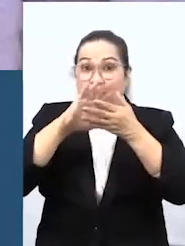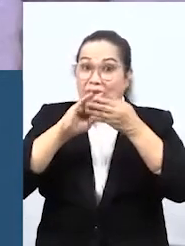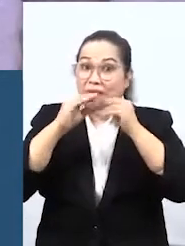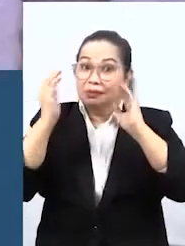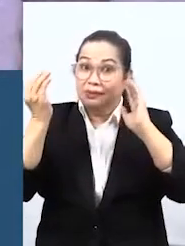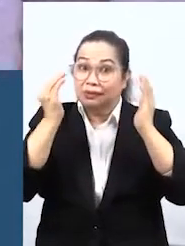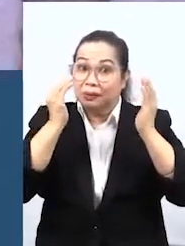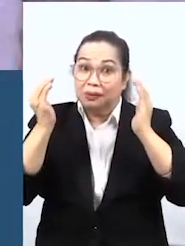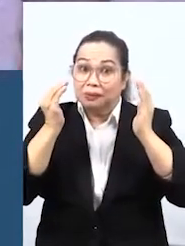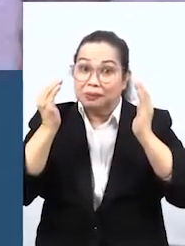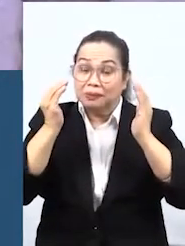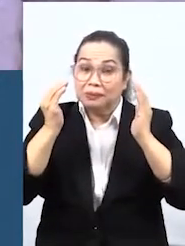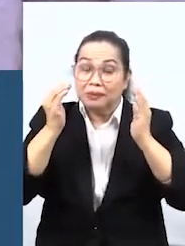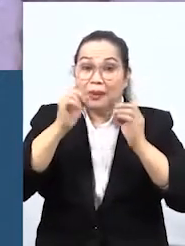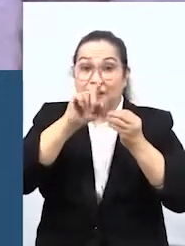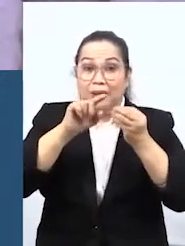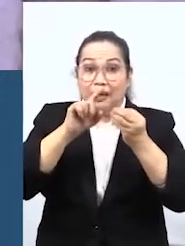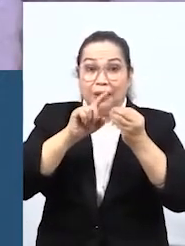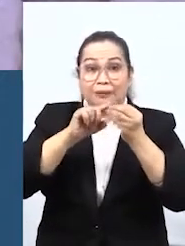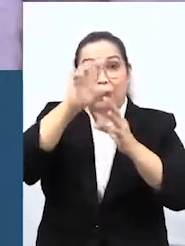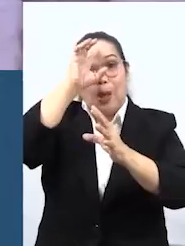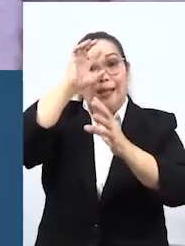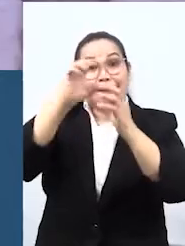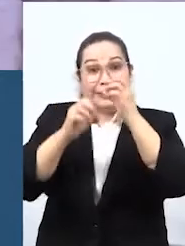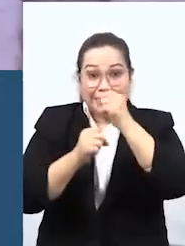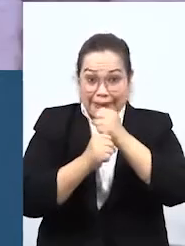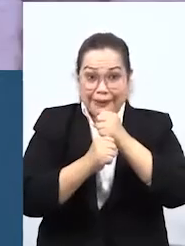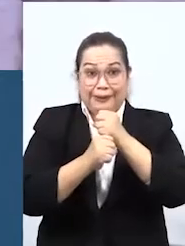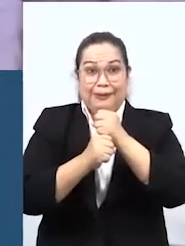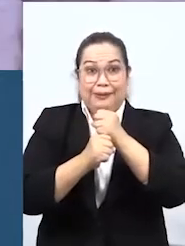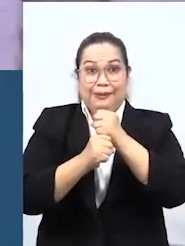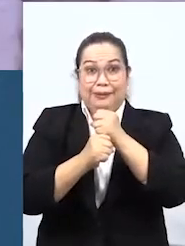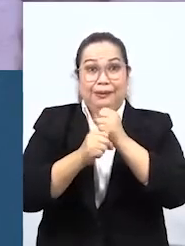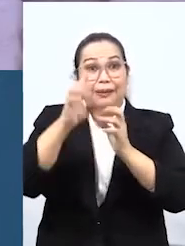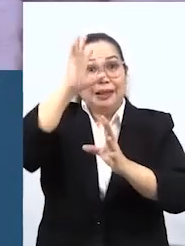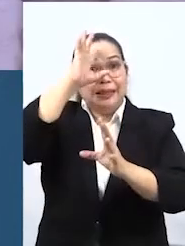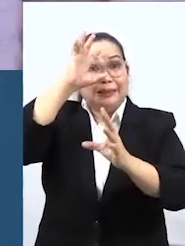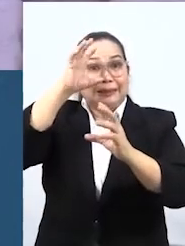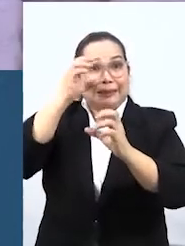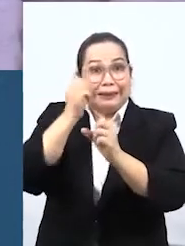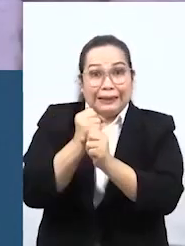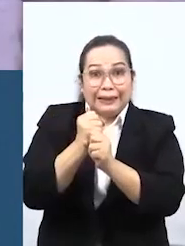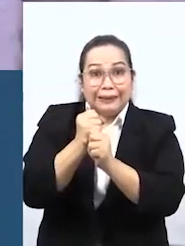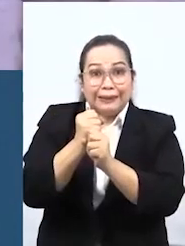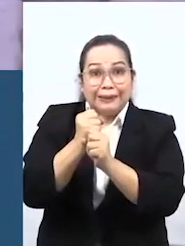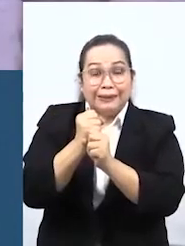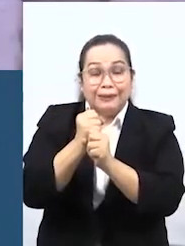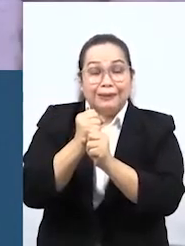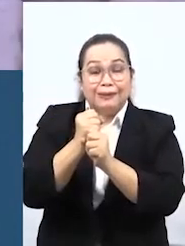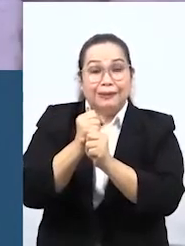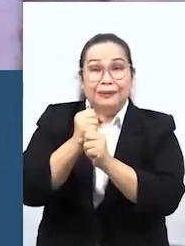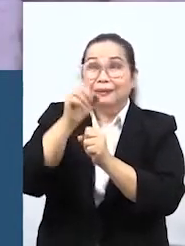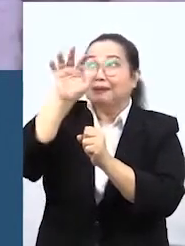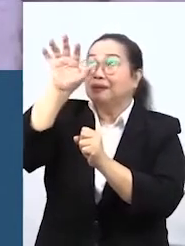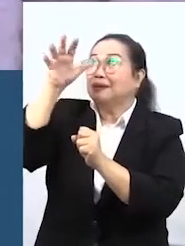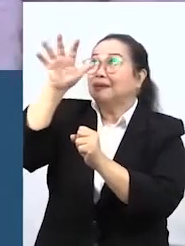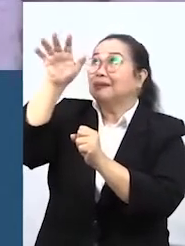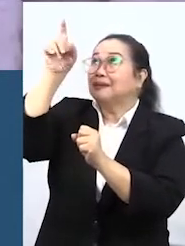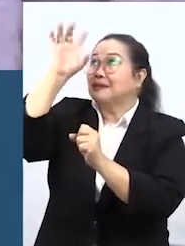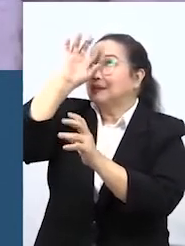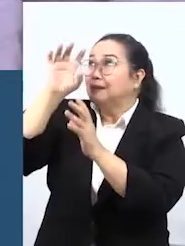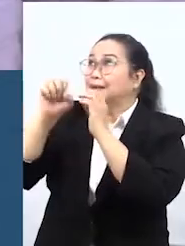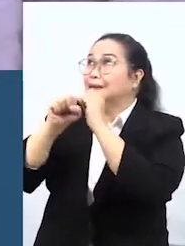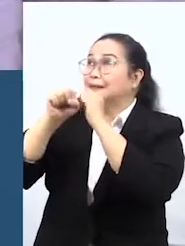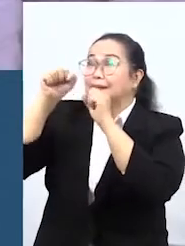about the parable of trust kasi K Wala ka naman talagang tiw and you